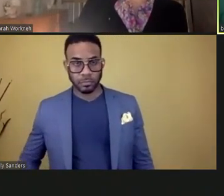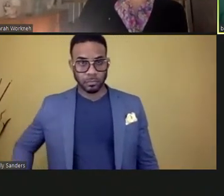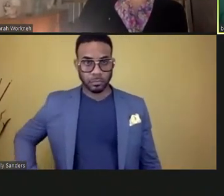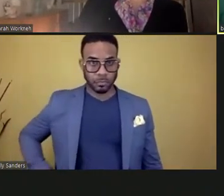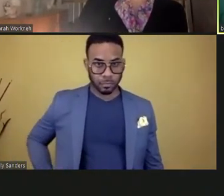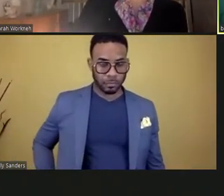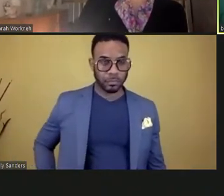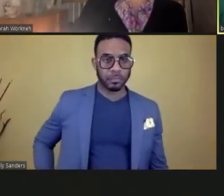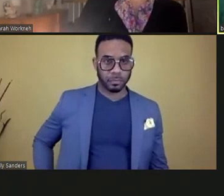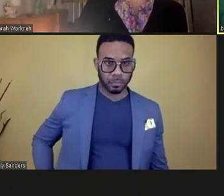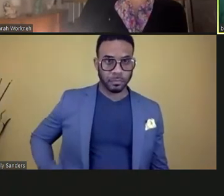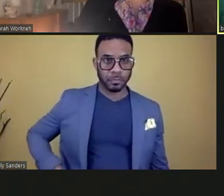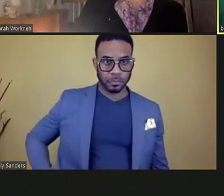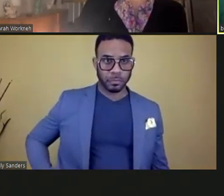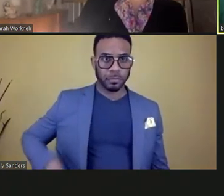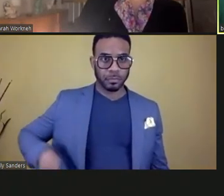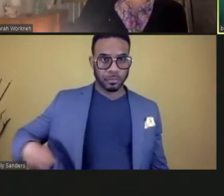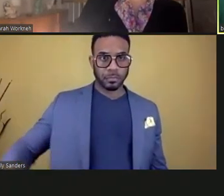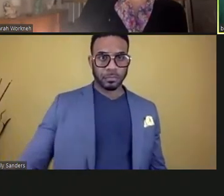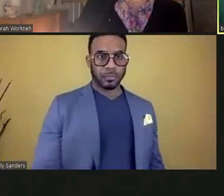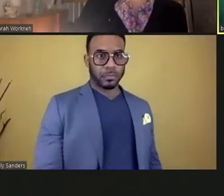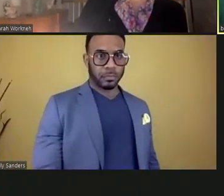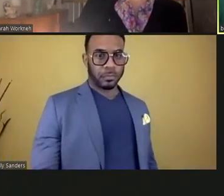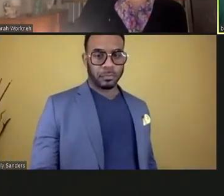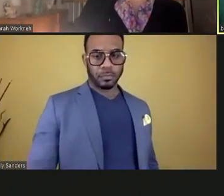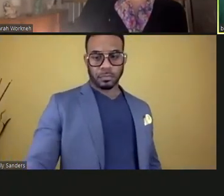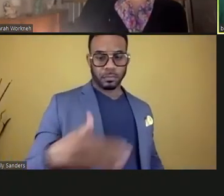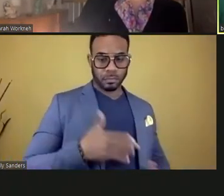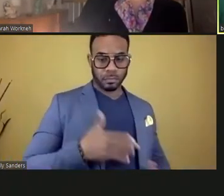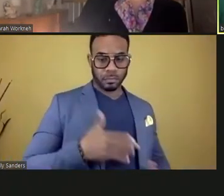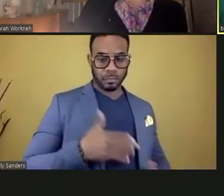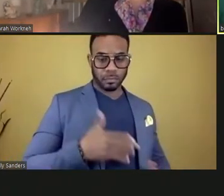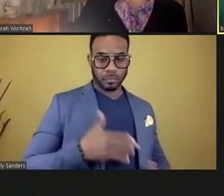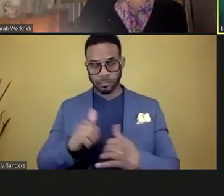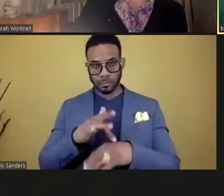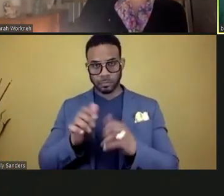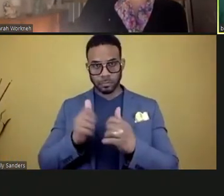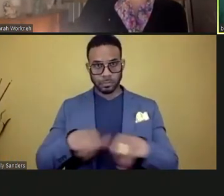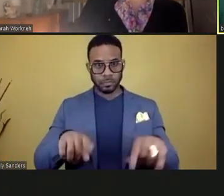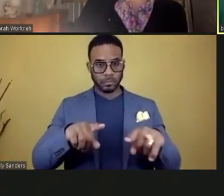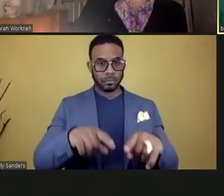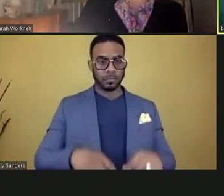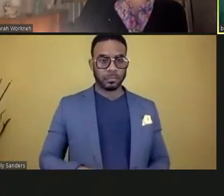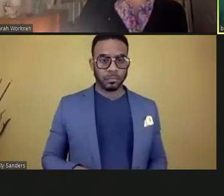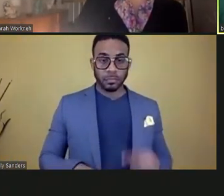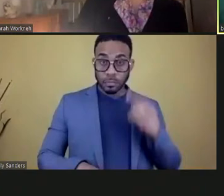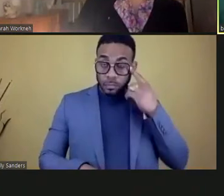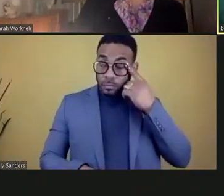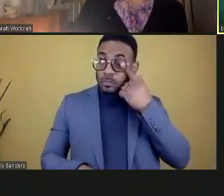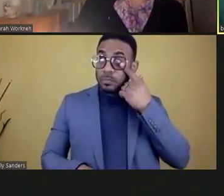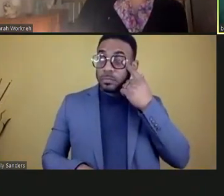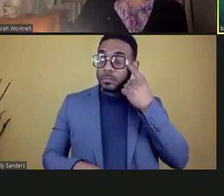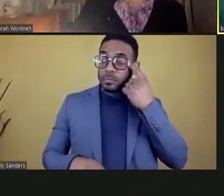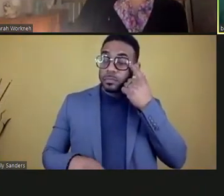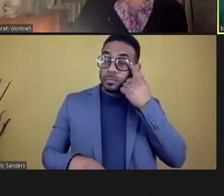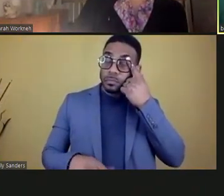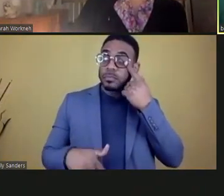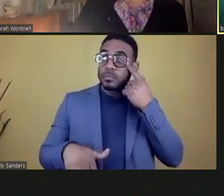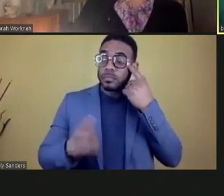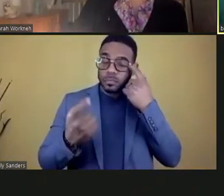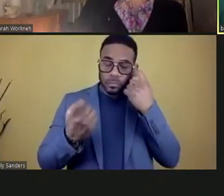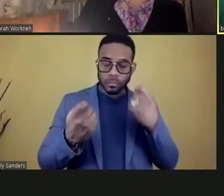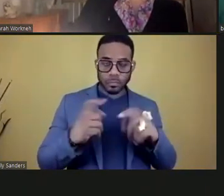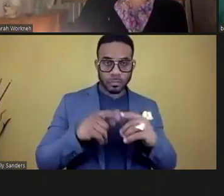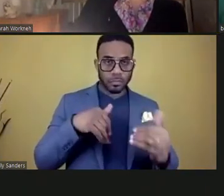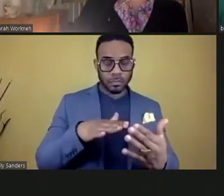Thank you, everyone. It is a pleasure and an honor to be here in the space with you all. I took a little bit of a different